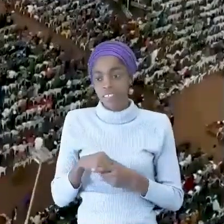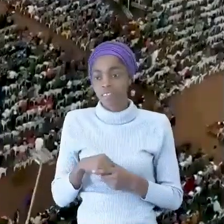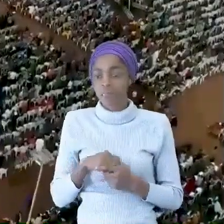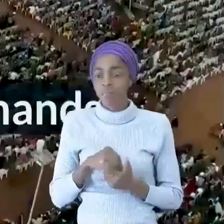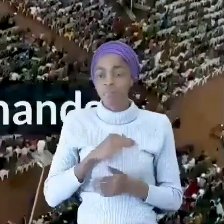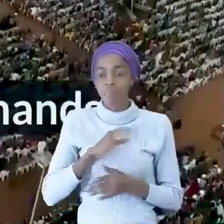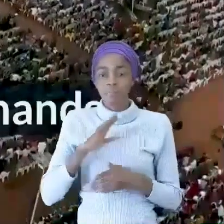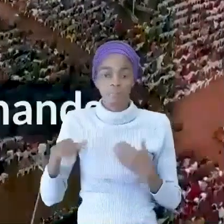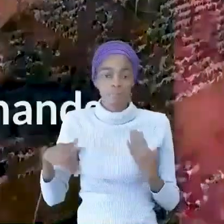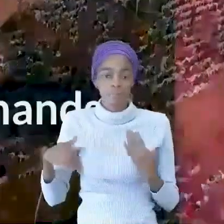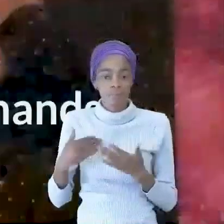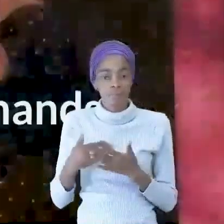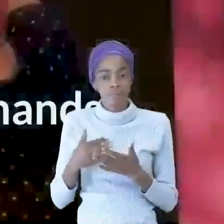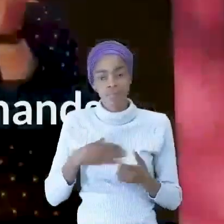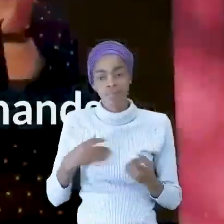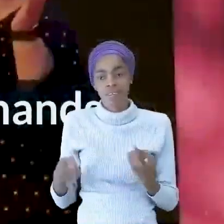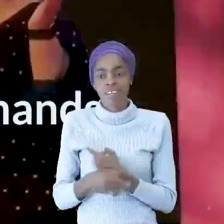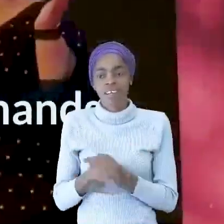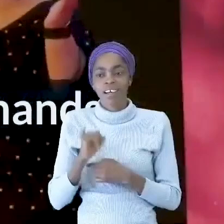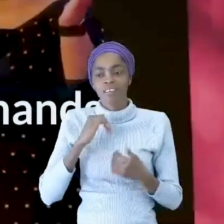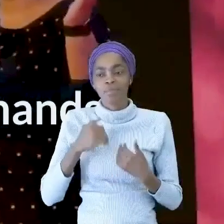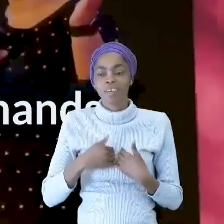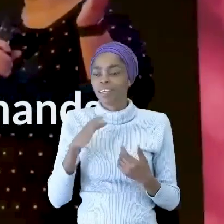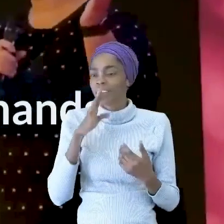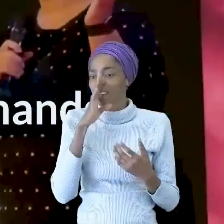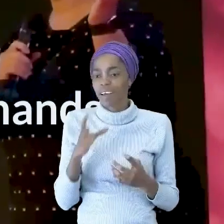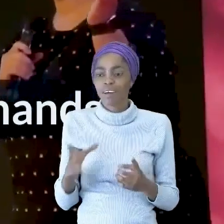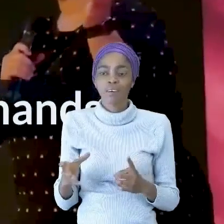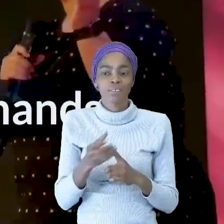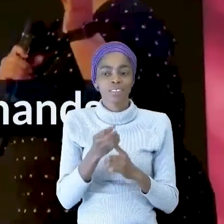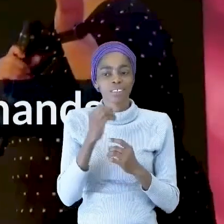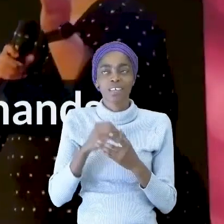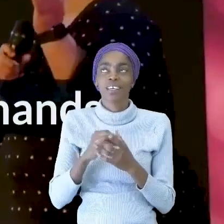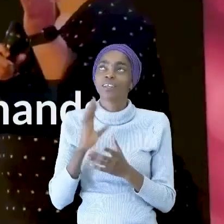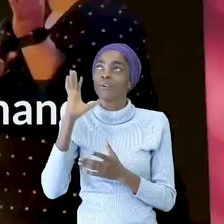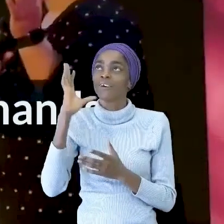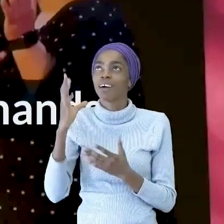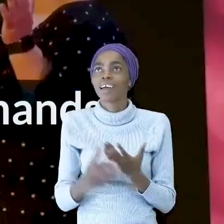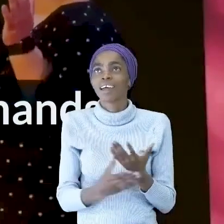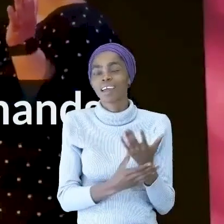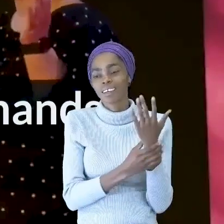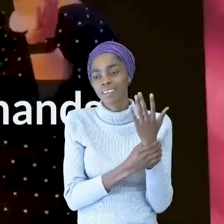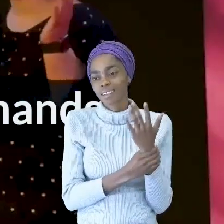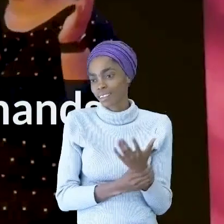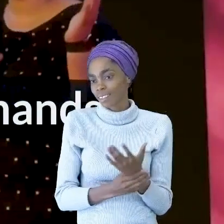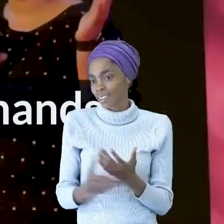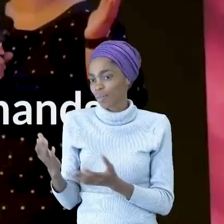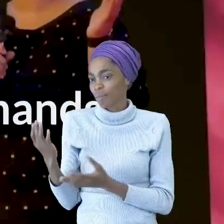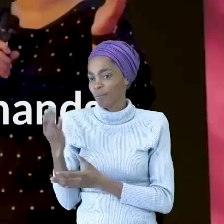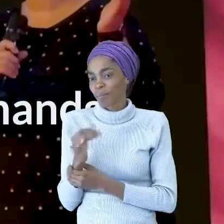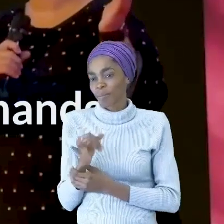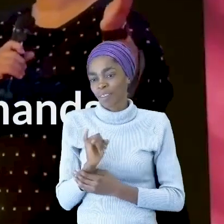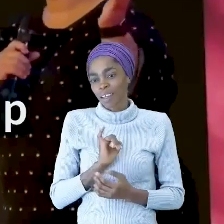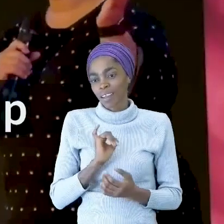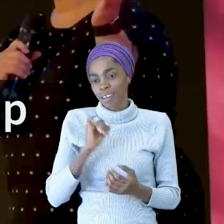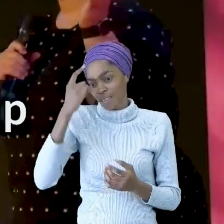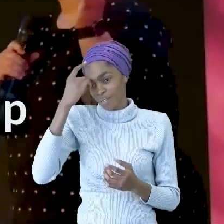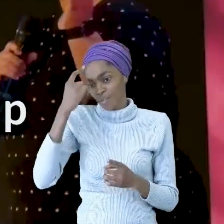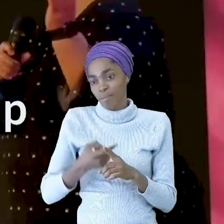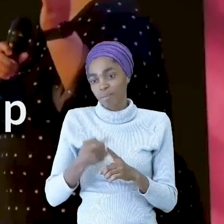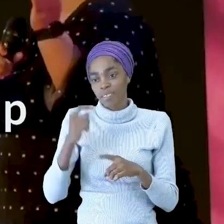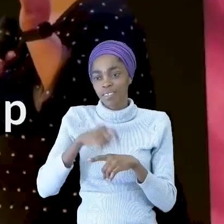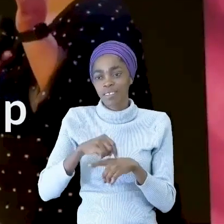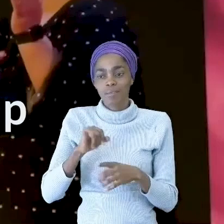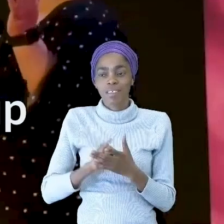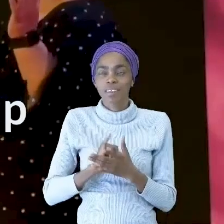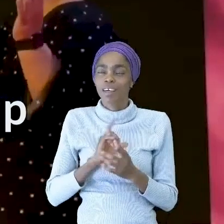All my days I've been held in your hands. From the moment